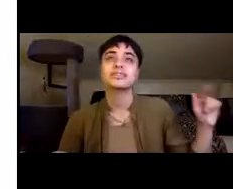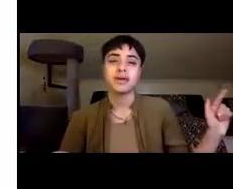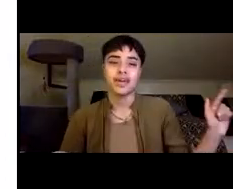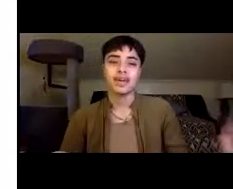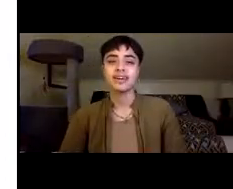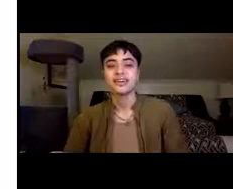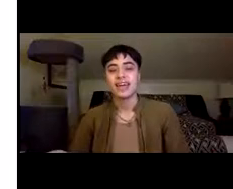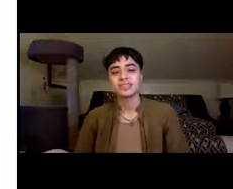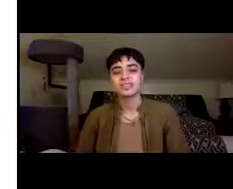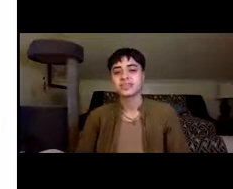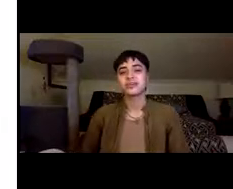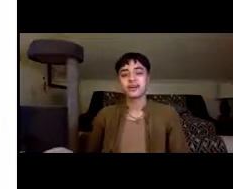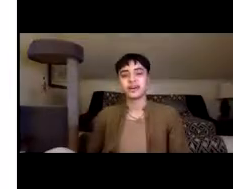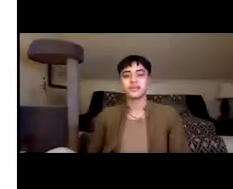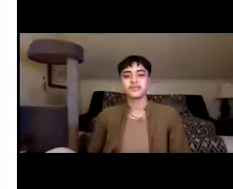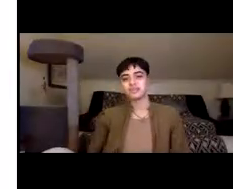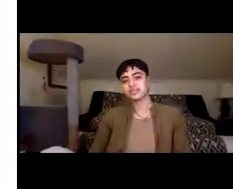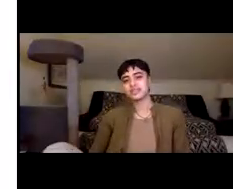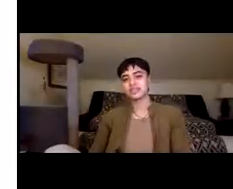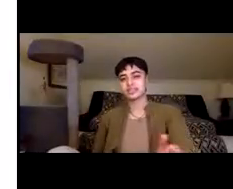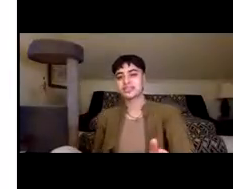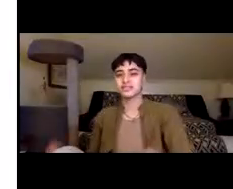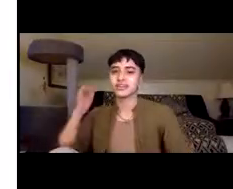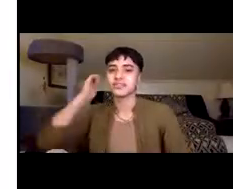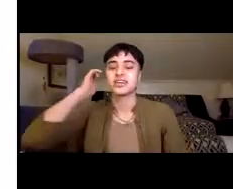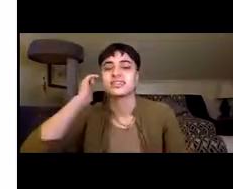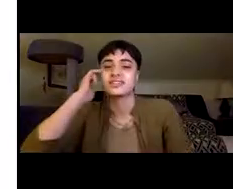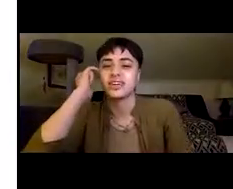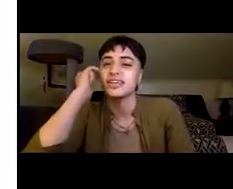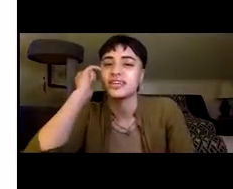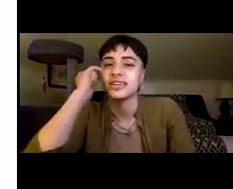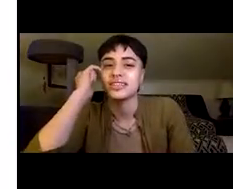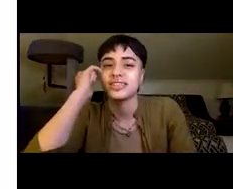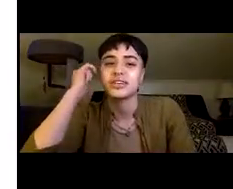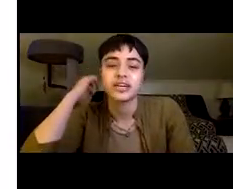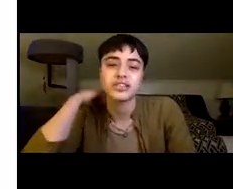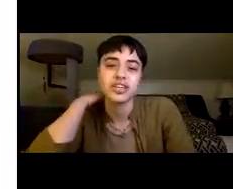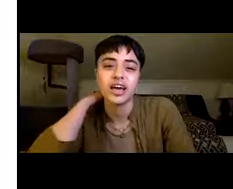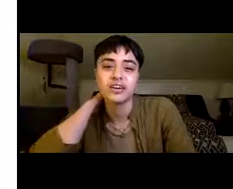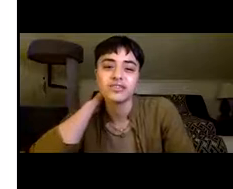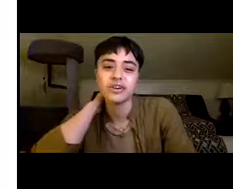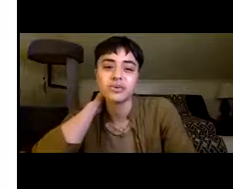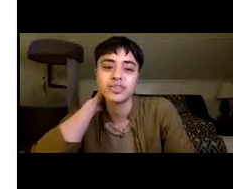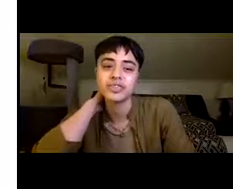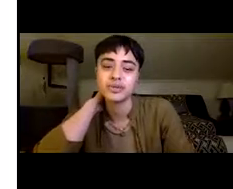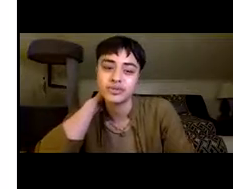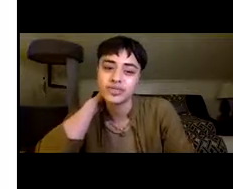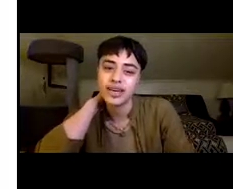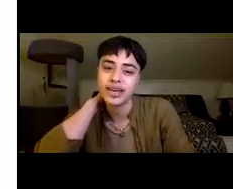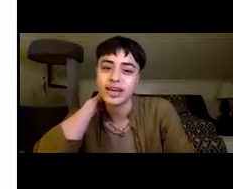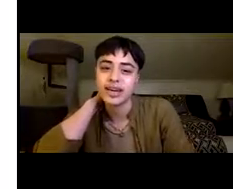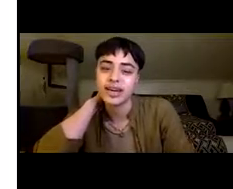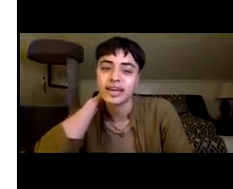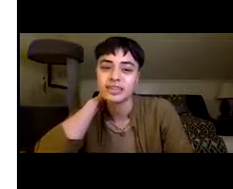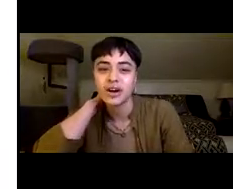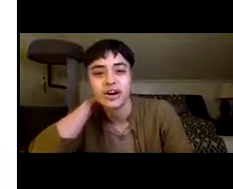Last May. And so this in front of us right here is a collection of wooden spoons that